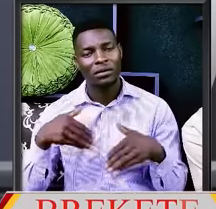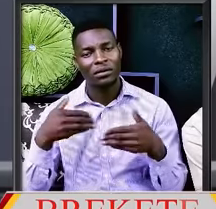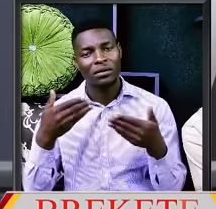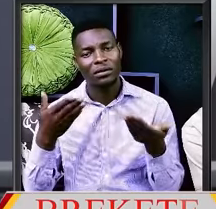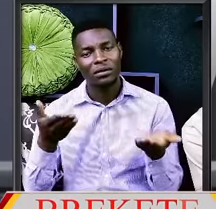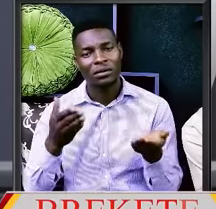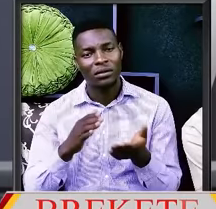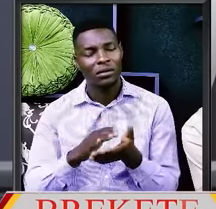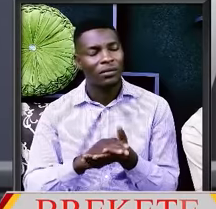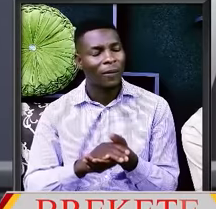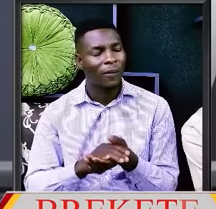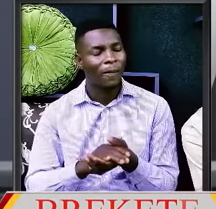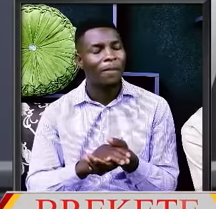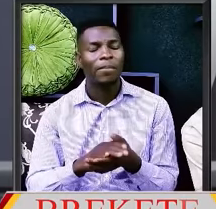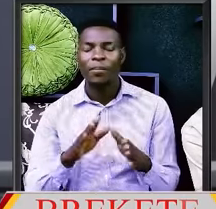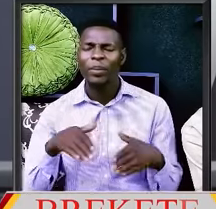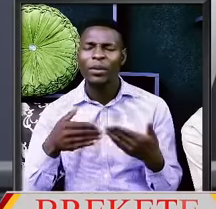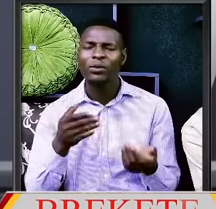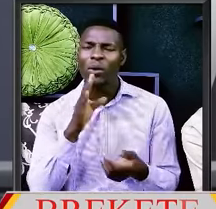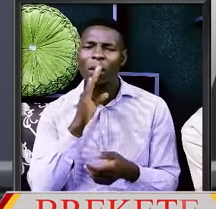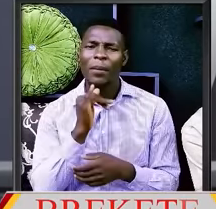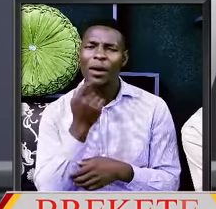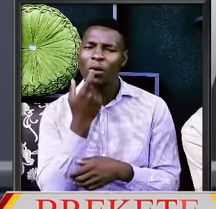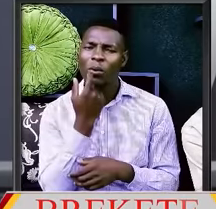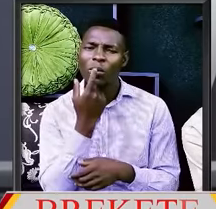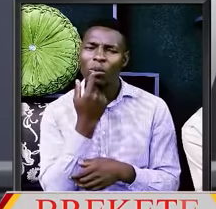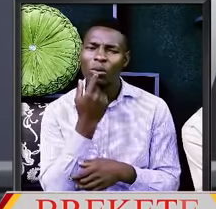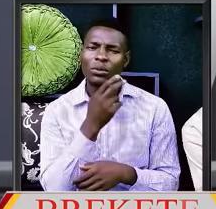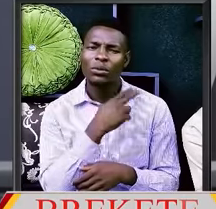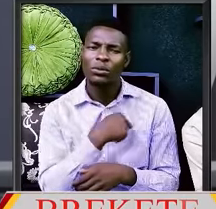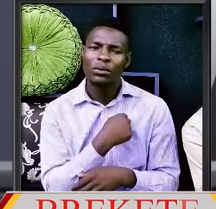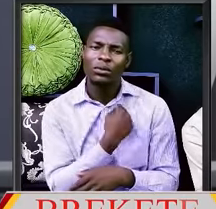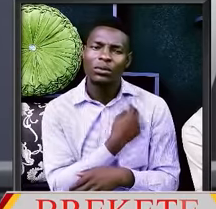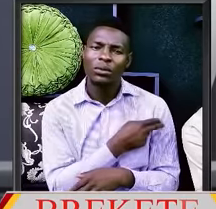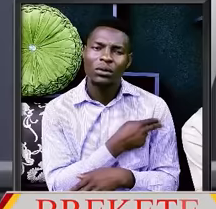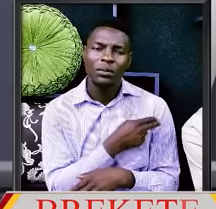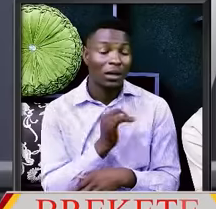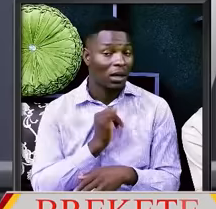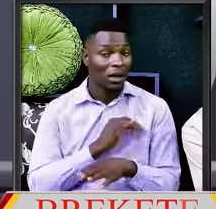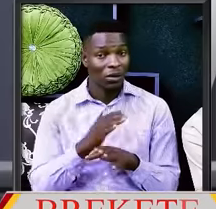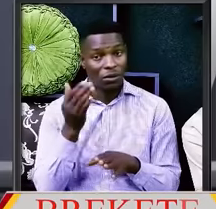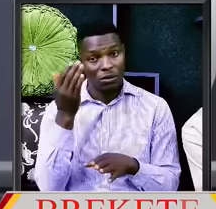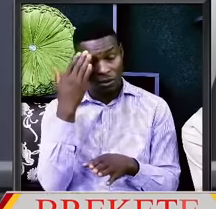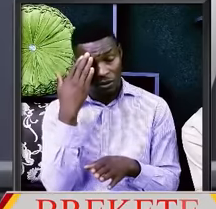And issued by which hospital and to who?